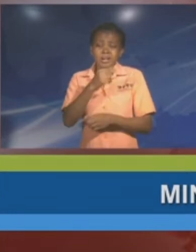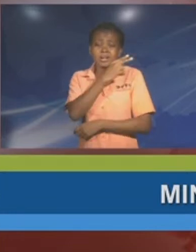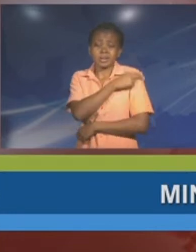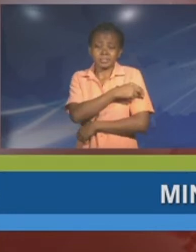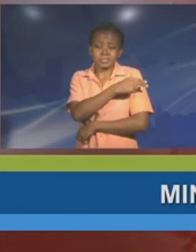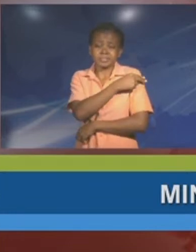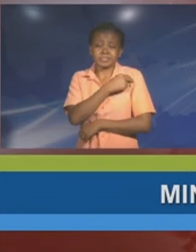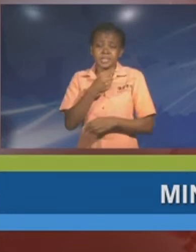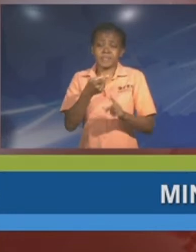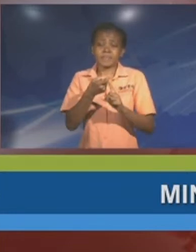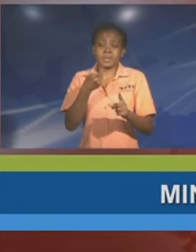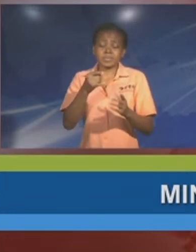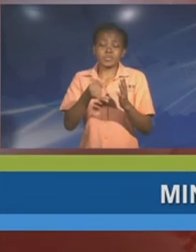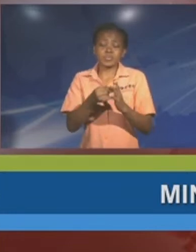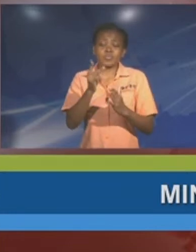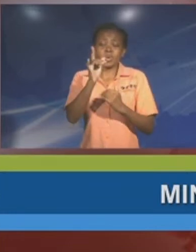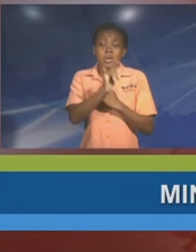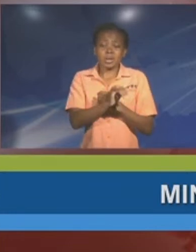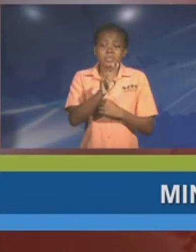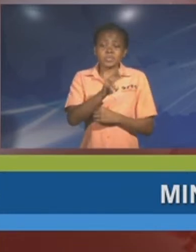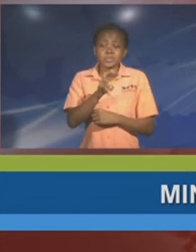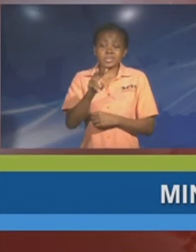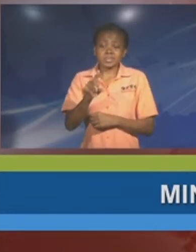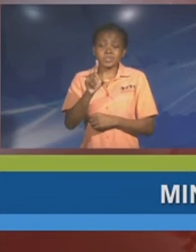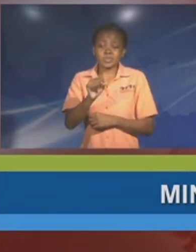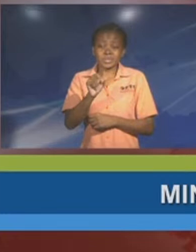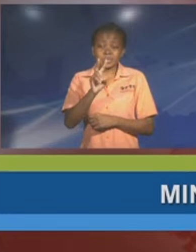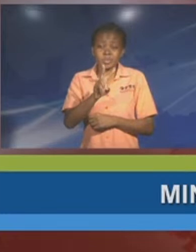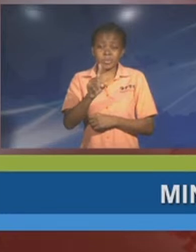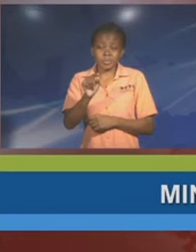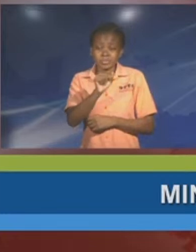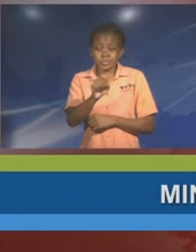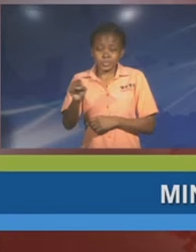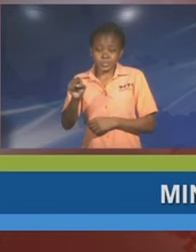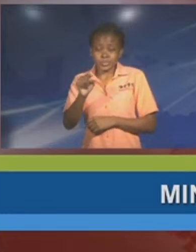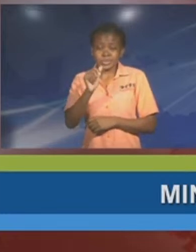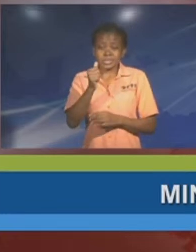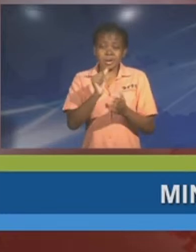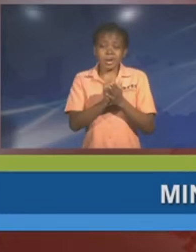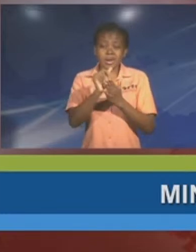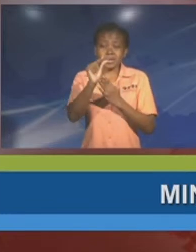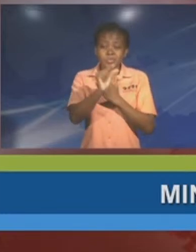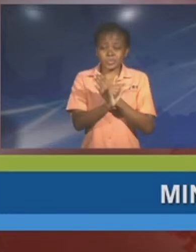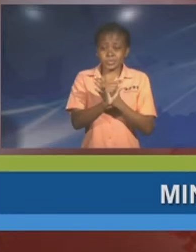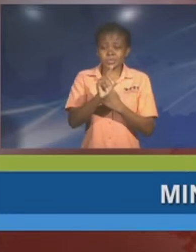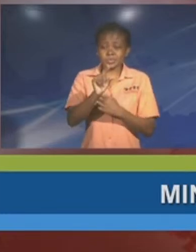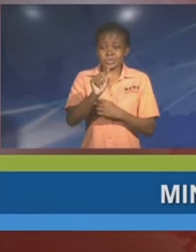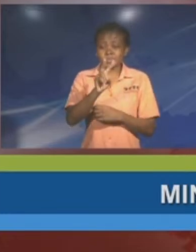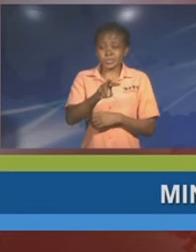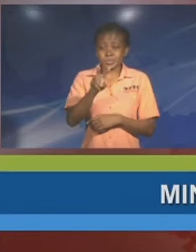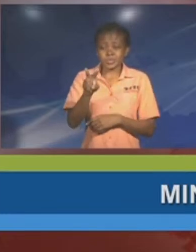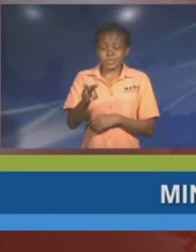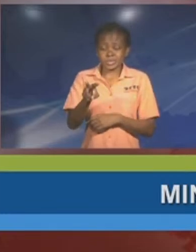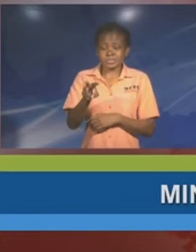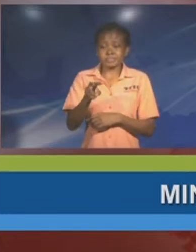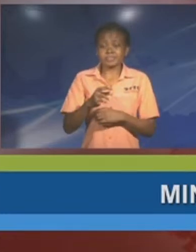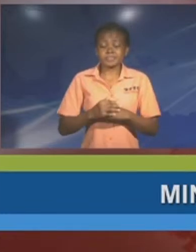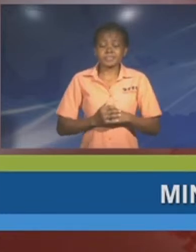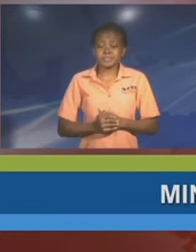July 22nd, 2021 up to the 10th of August 2022, and deaths again upwards of